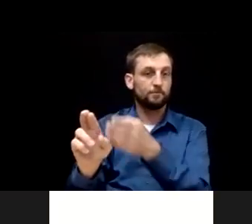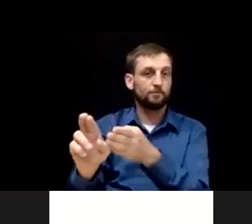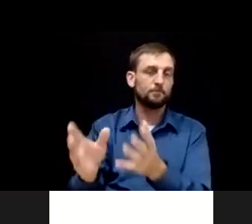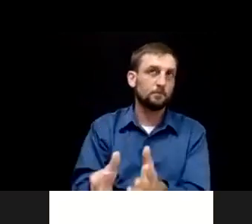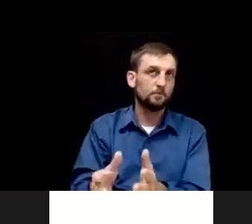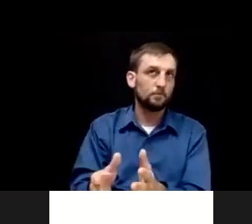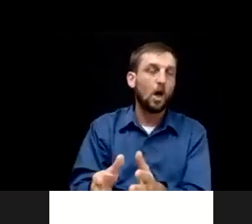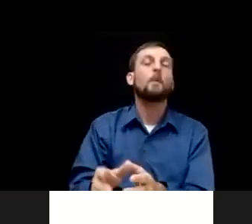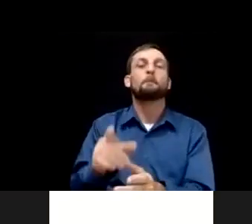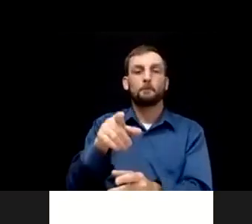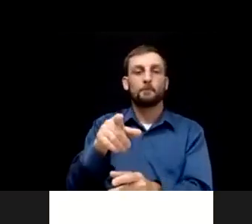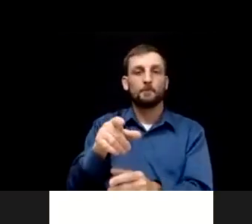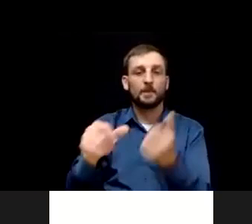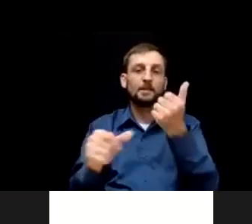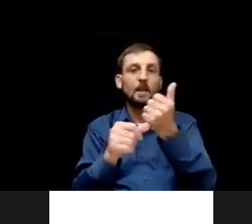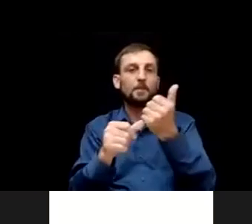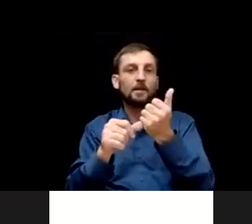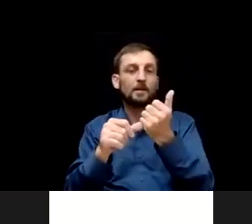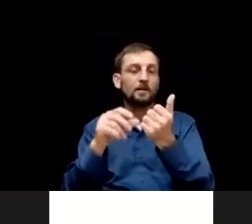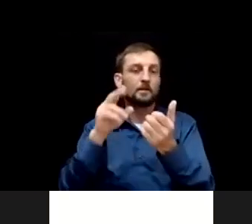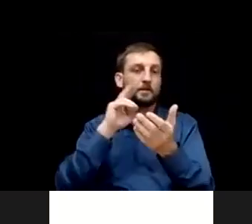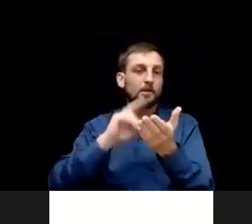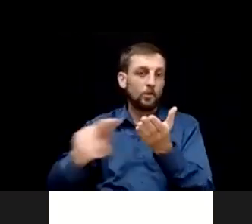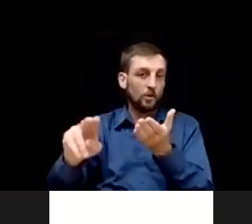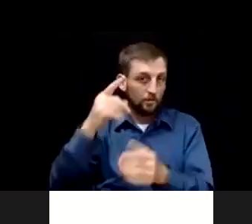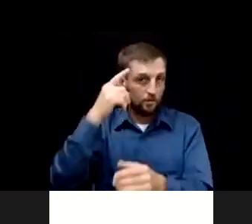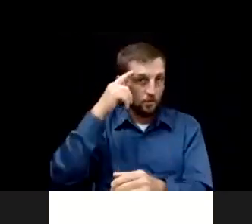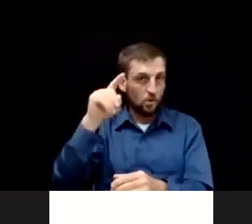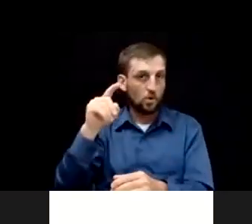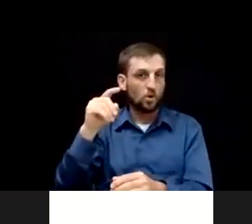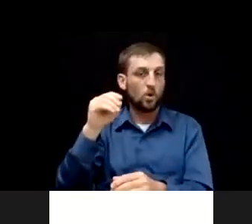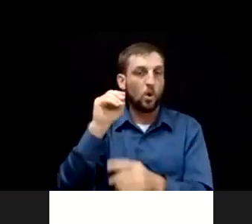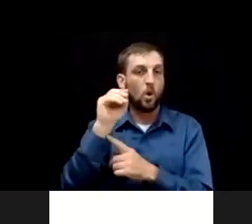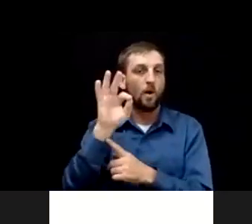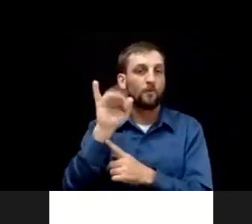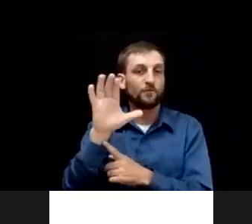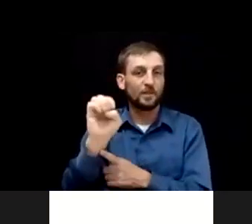who is the Deputy Assistant Secretary for the Office of Aging and Adult Services.